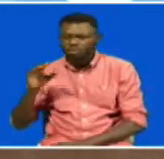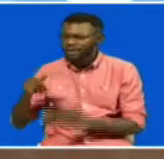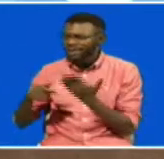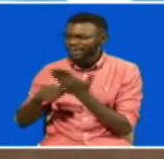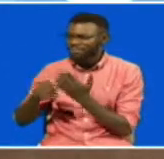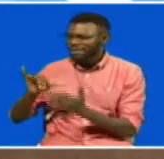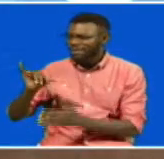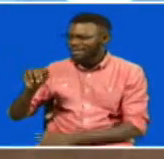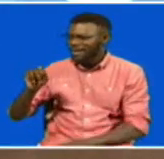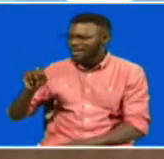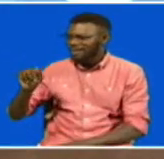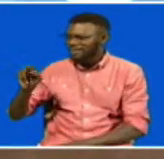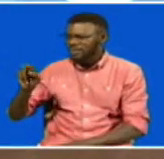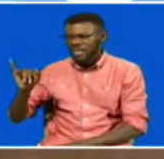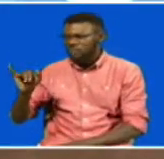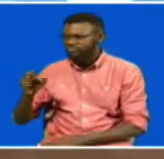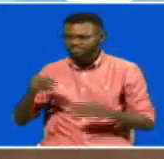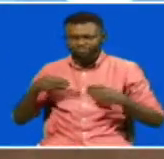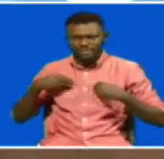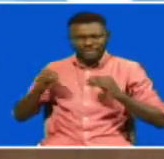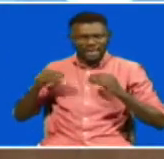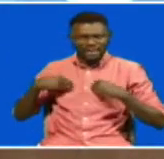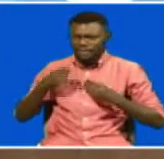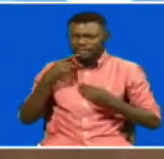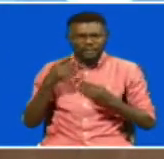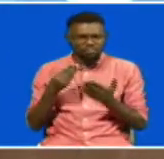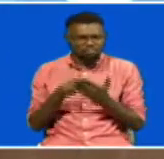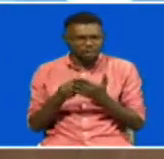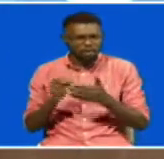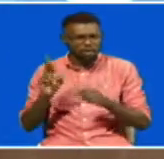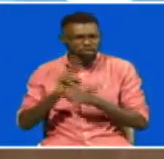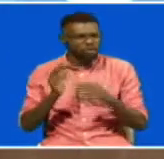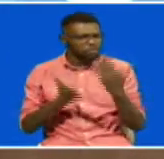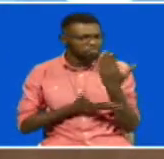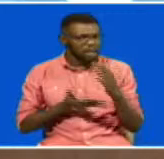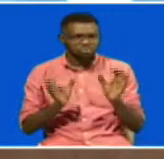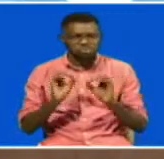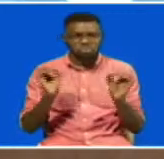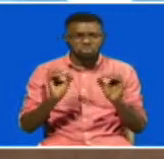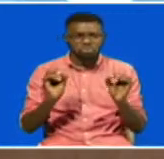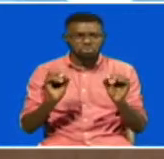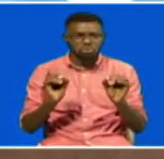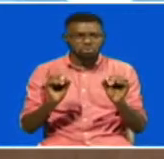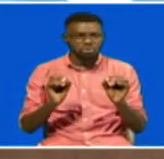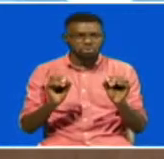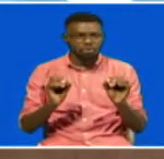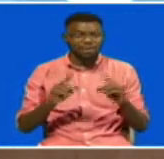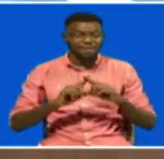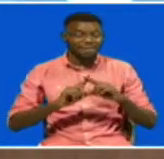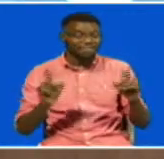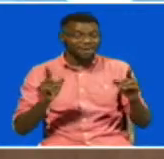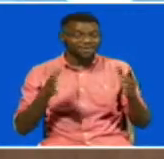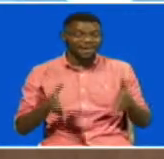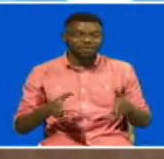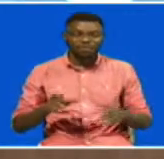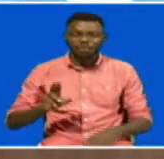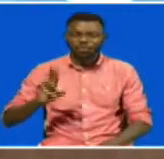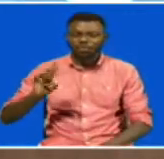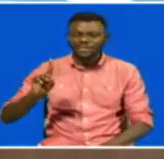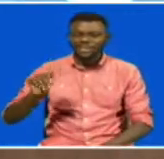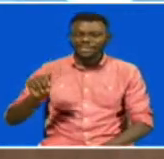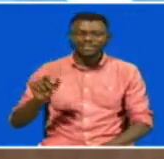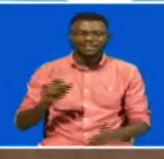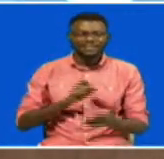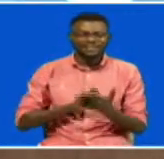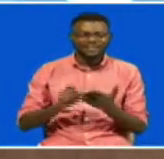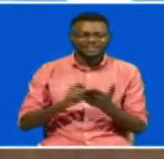So Margaret Nyakang will be telling you about that shortly, but I promise to be sitting with UDA Secretary General Cleophas Malala,